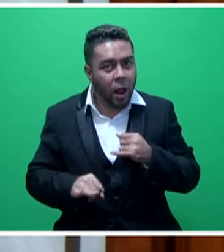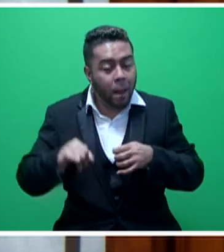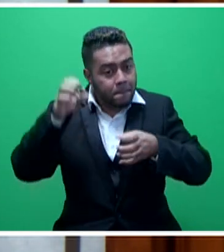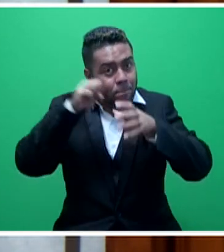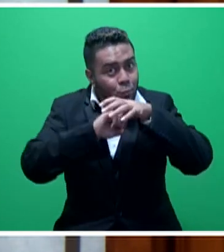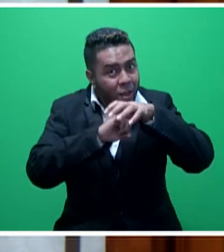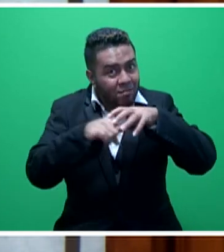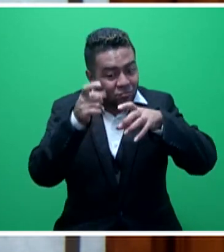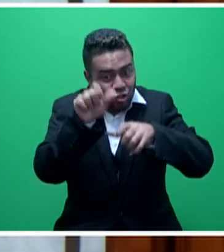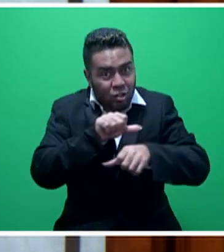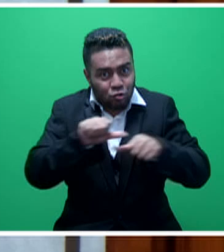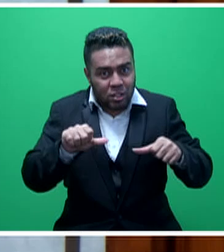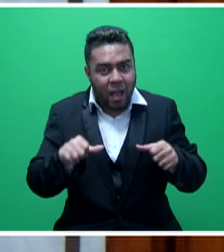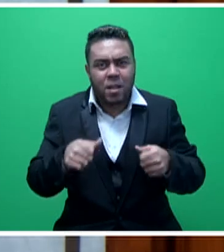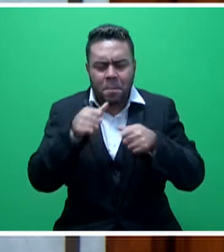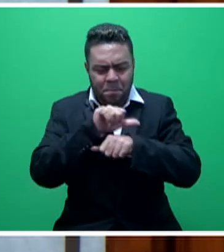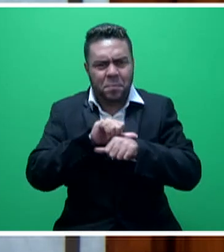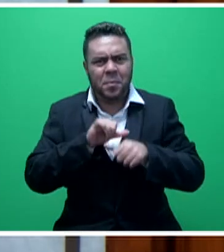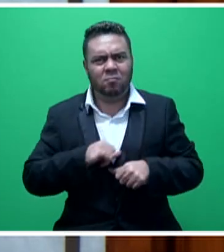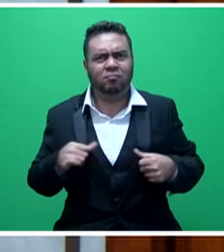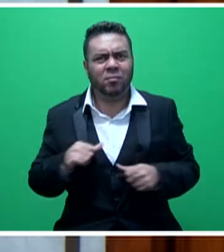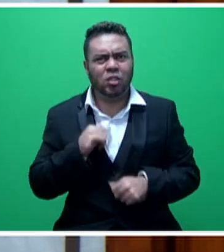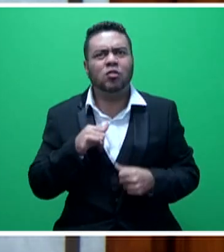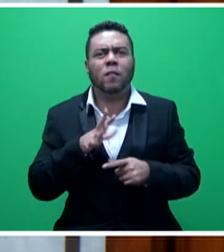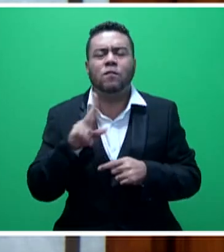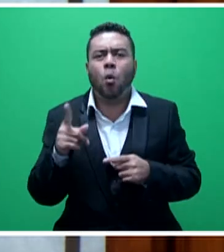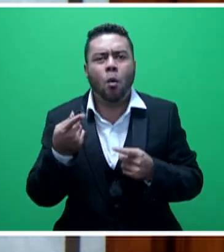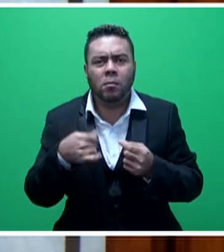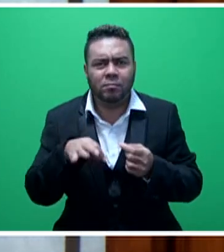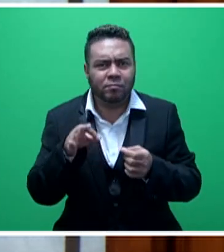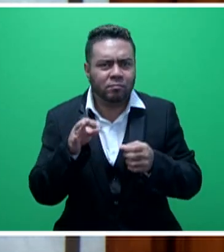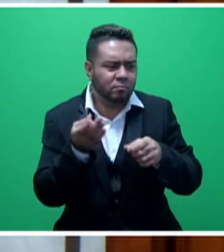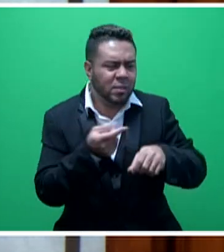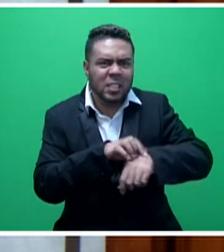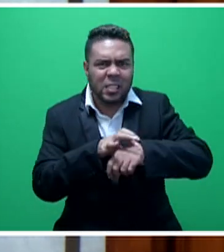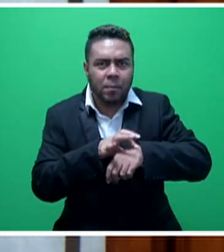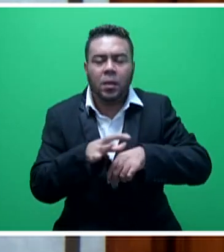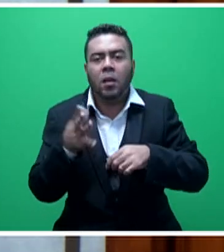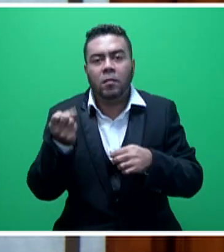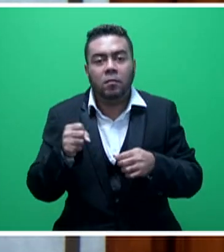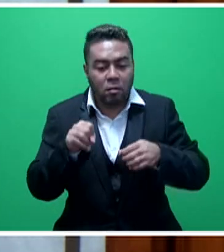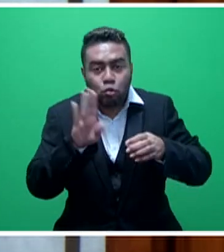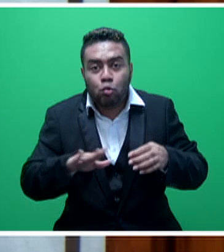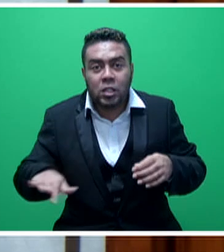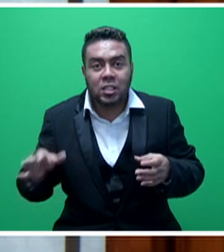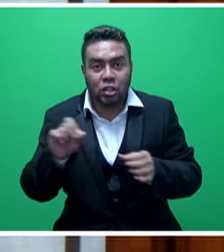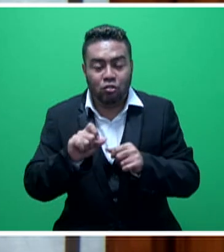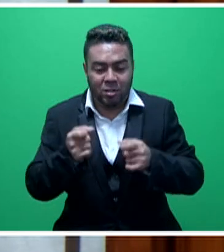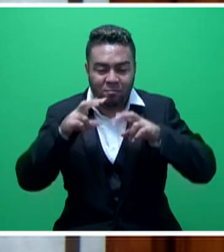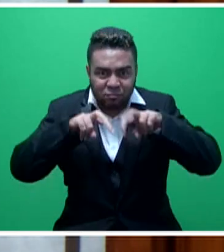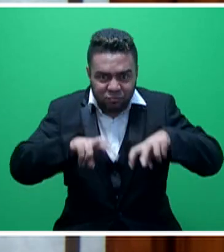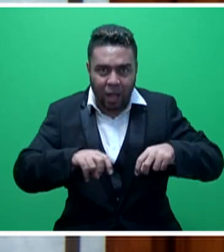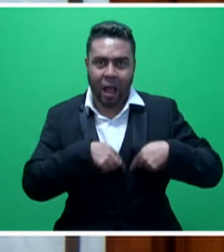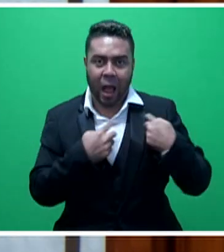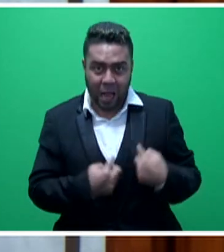neurosurgery, plastic surgery, pediatric surgery, nephrology, invasive